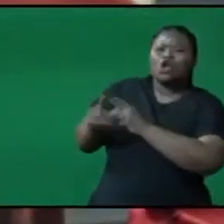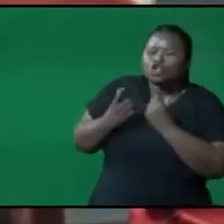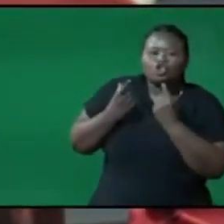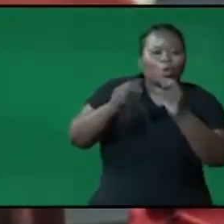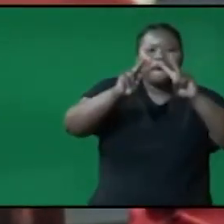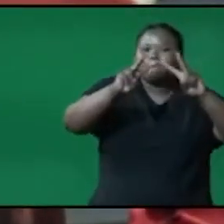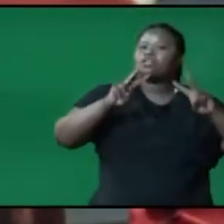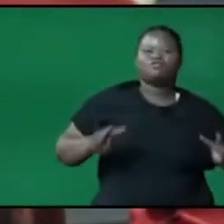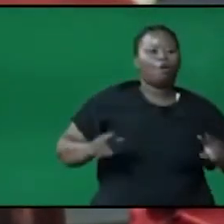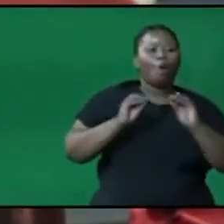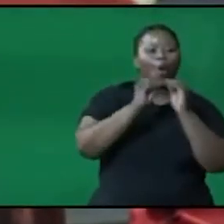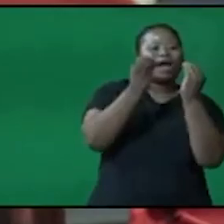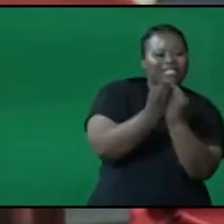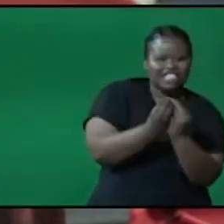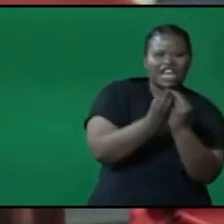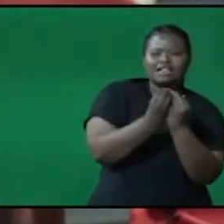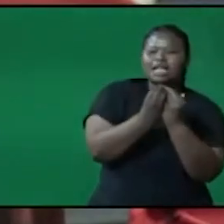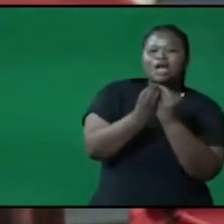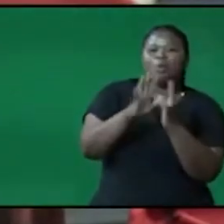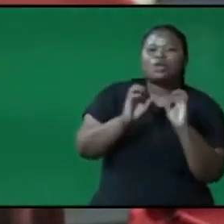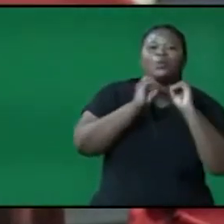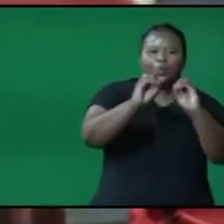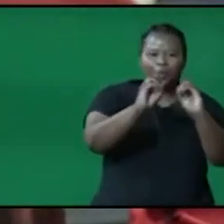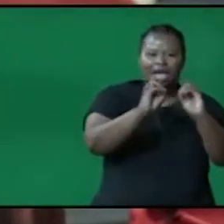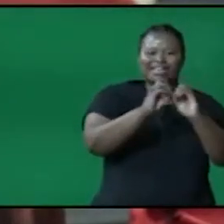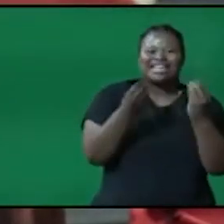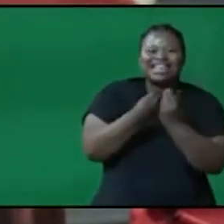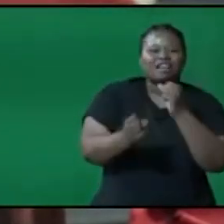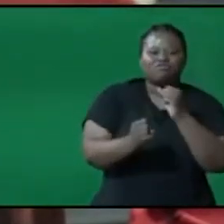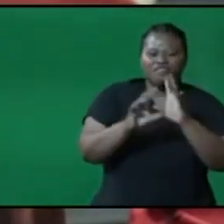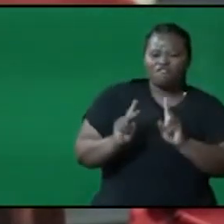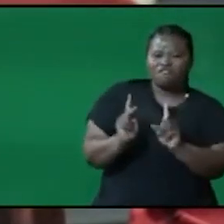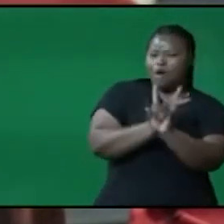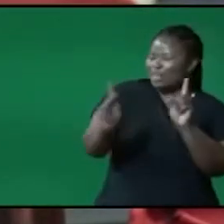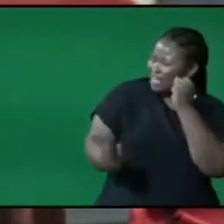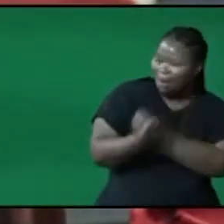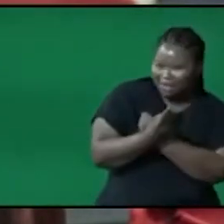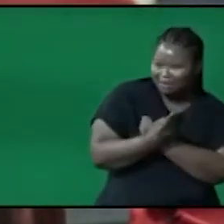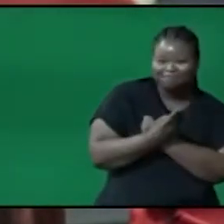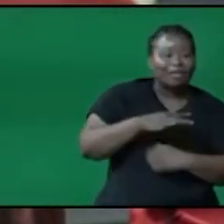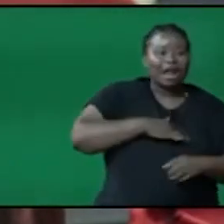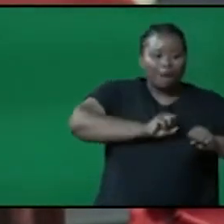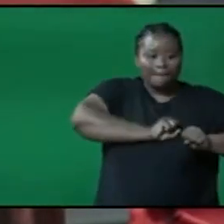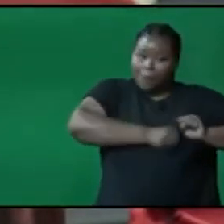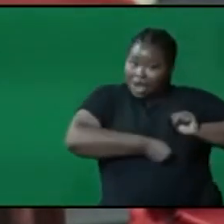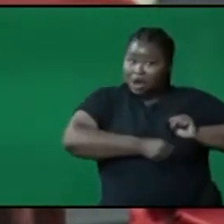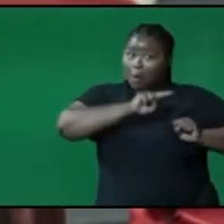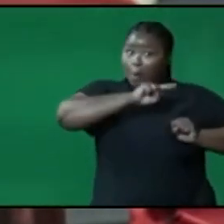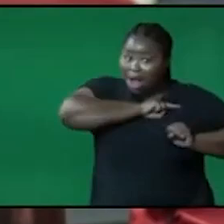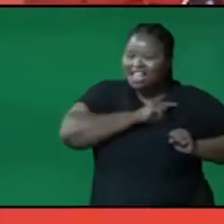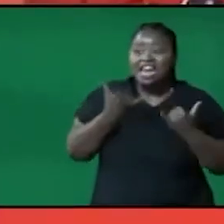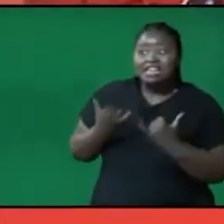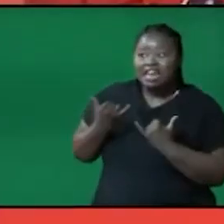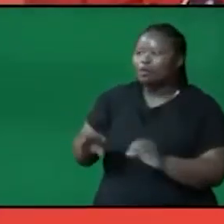peaceful organizational processes without a single incident of violence, they are pained because they now